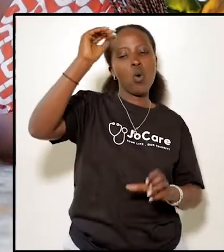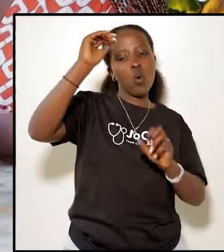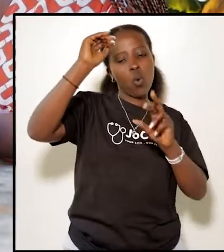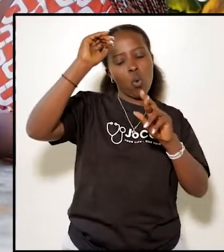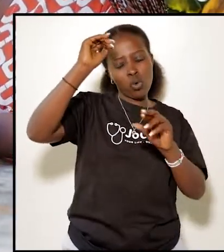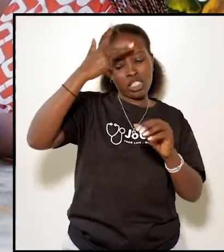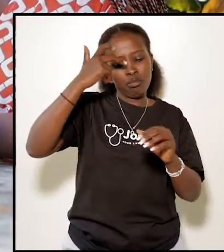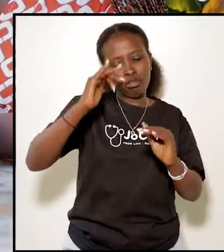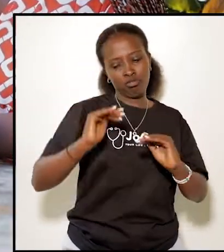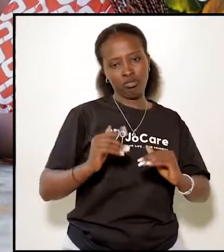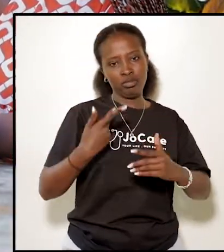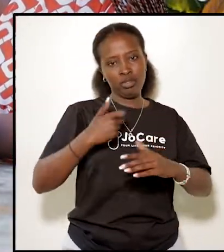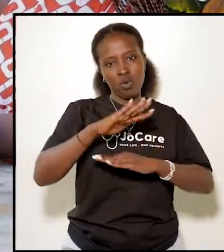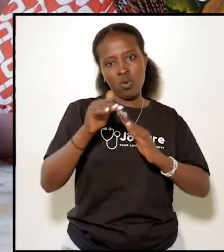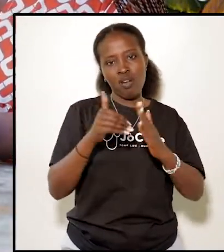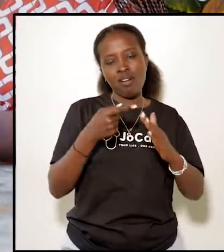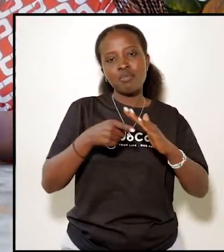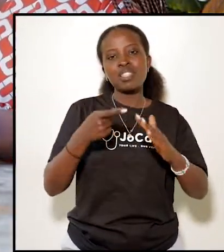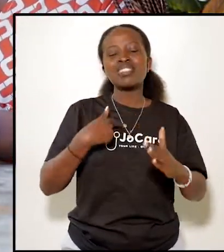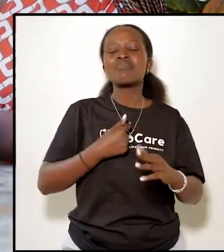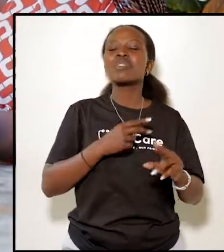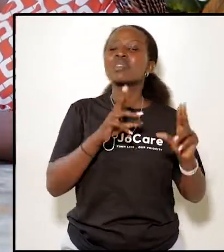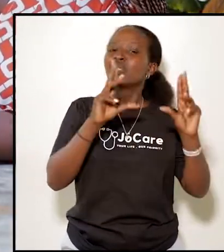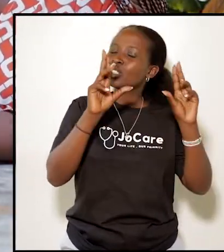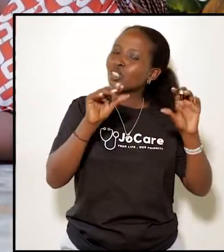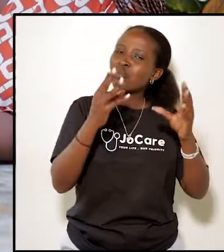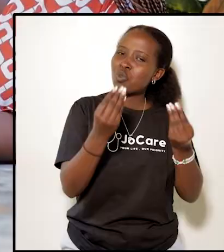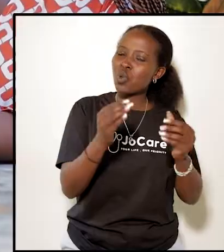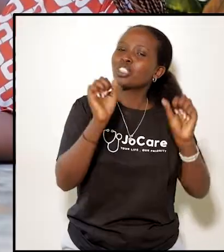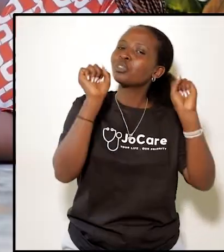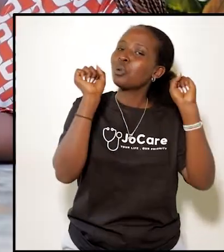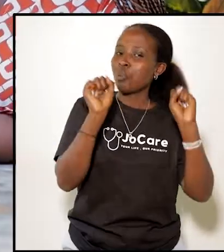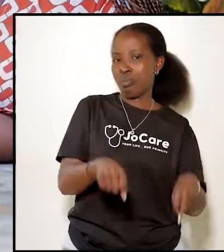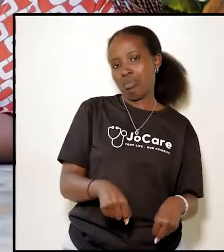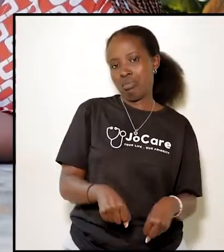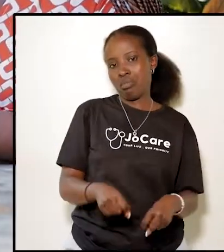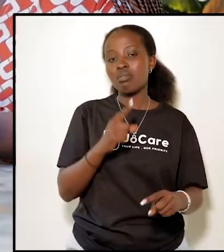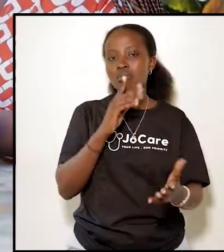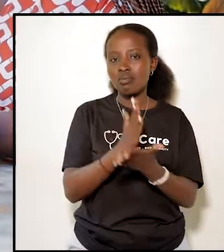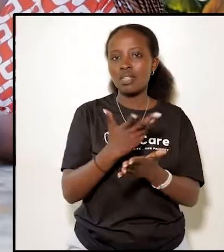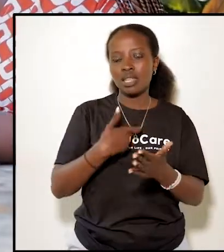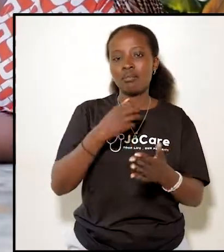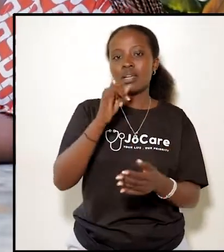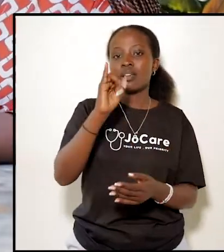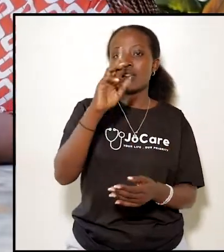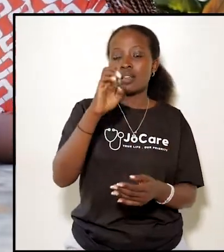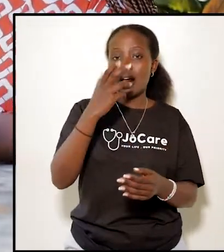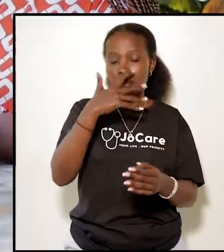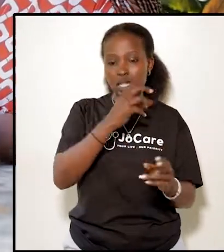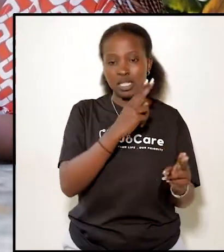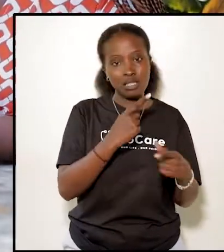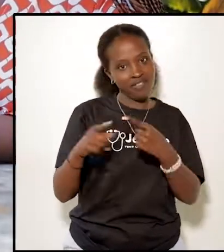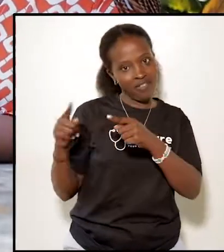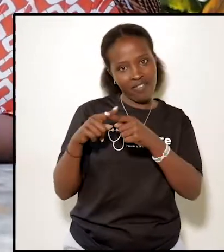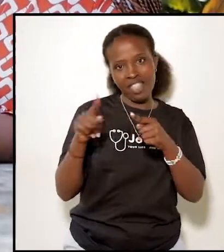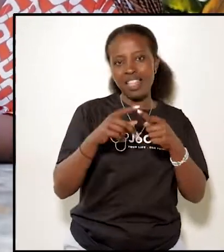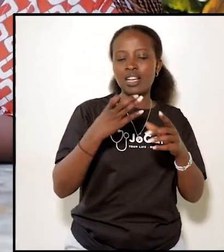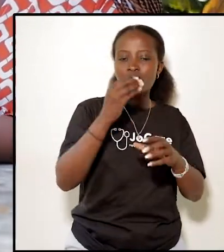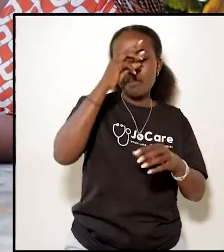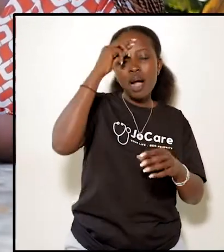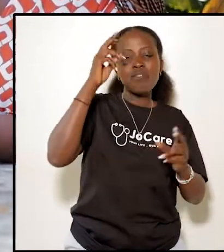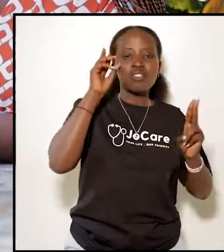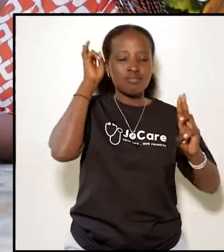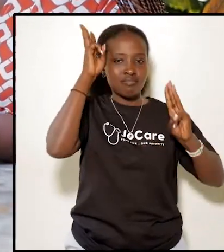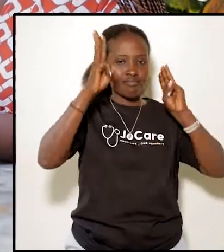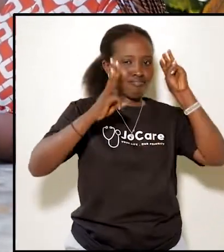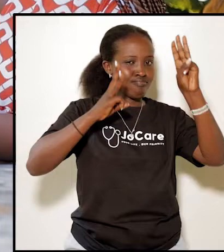or maturely. Yeah, so it's possible. I would say that that's possible for the irregularities to come because of the